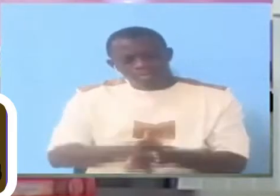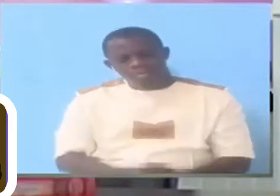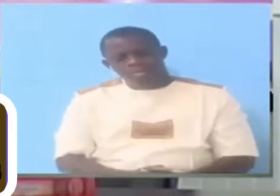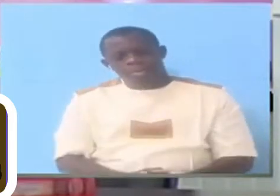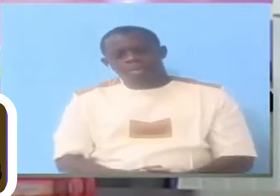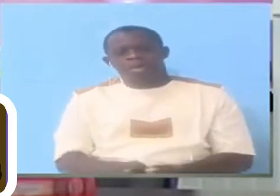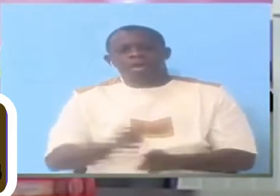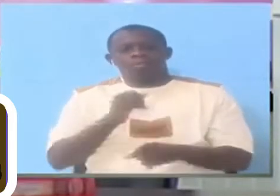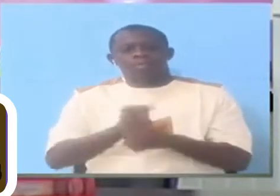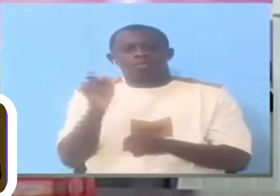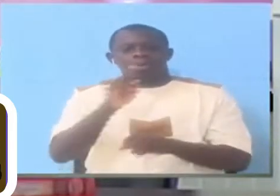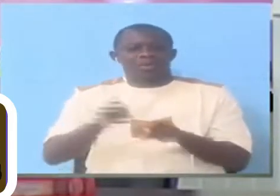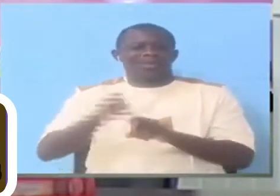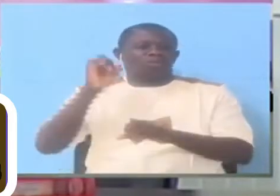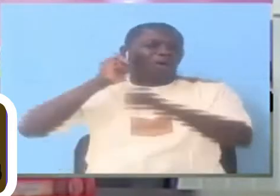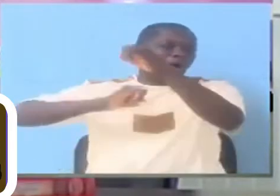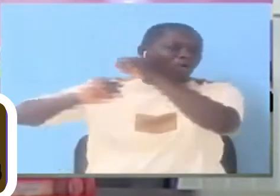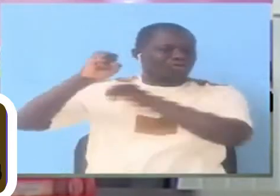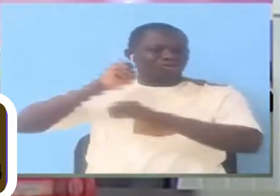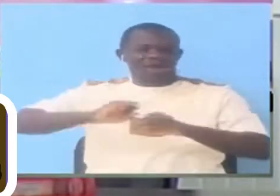It was a cultural display.